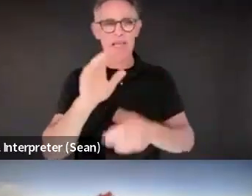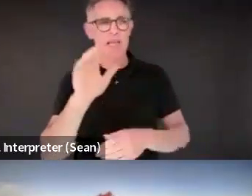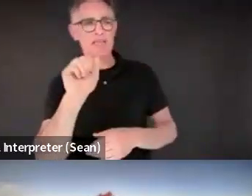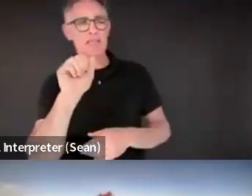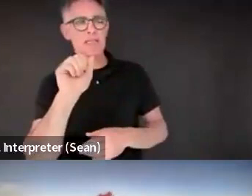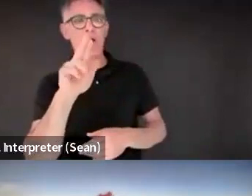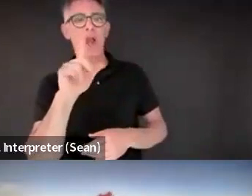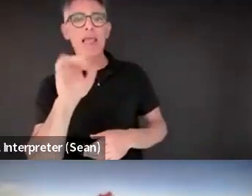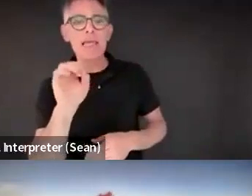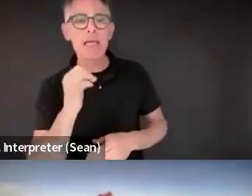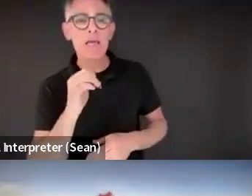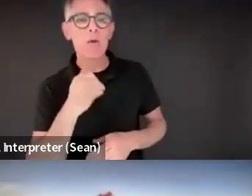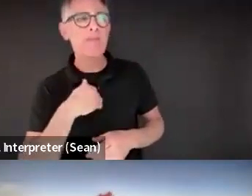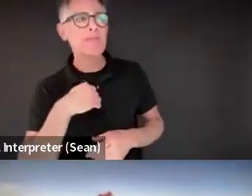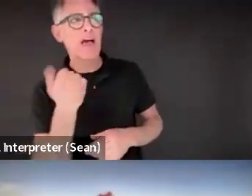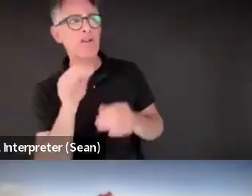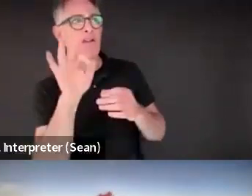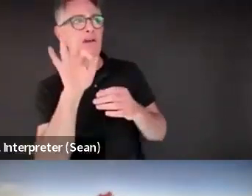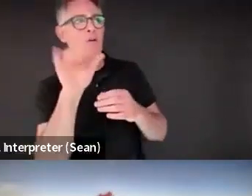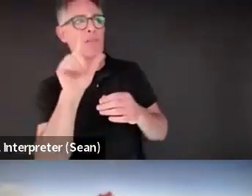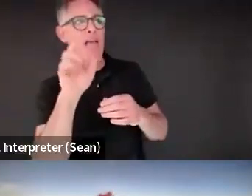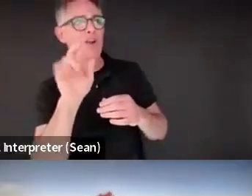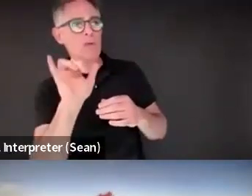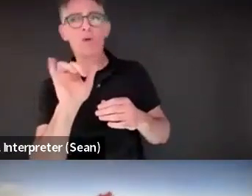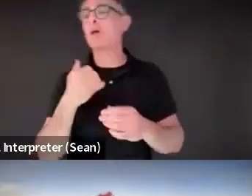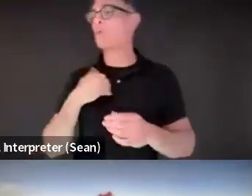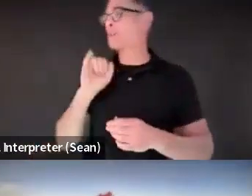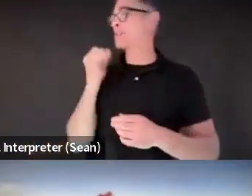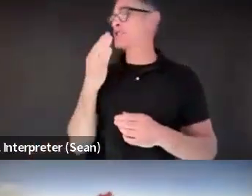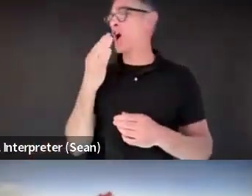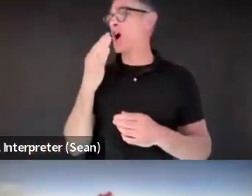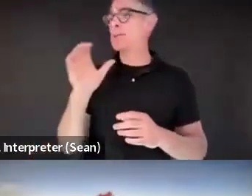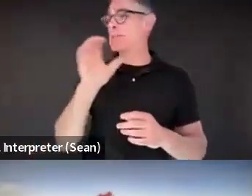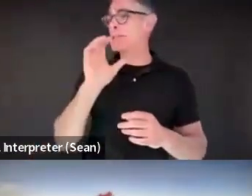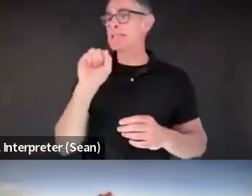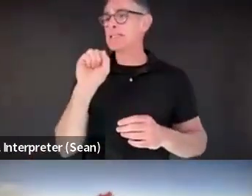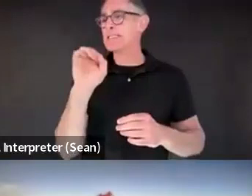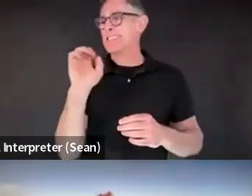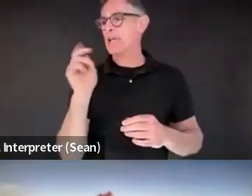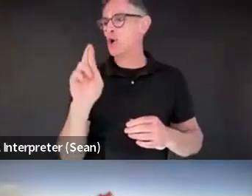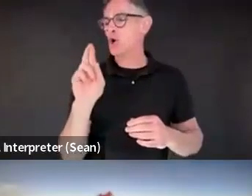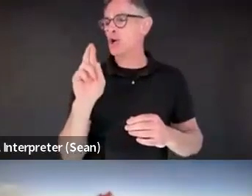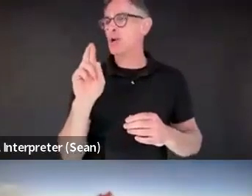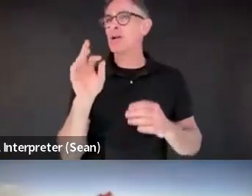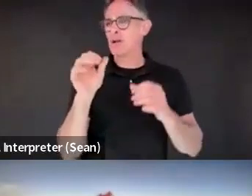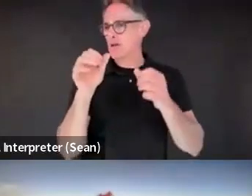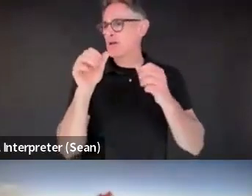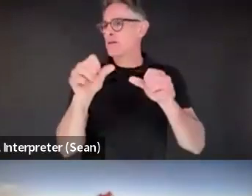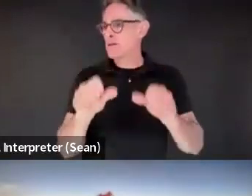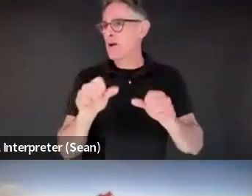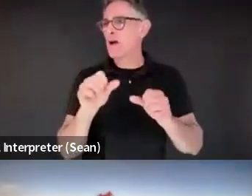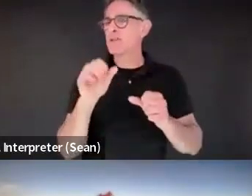right? Let's see. Yeah, we bring have that one the job seeker flyer posted on the DSP Collaborative